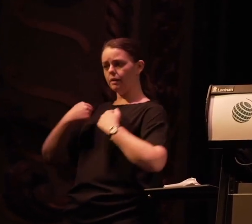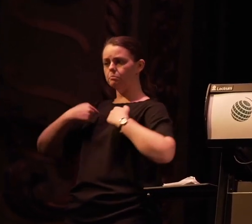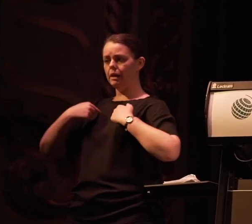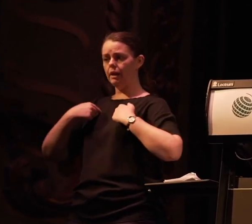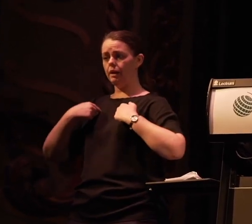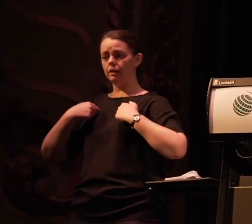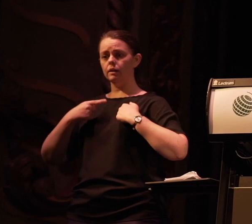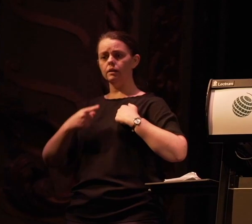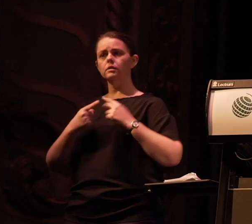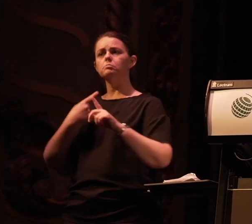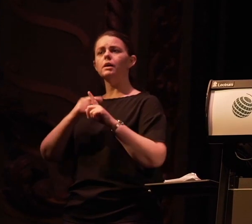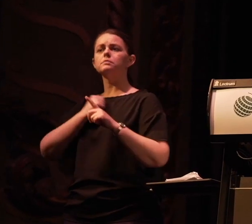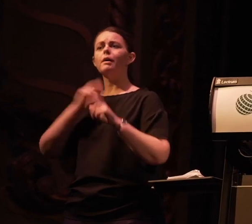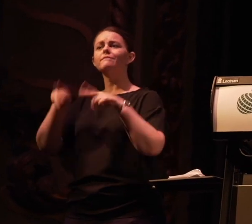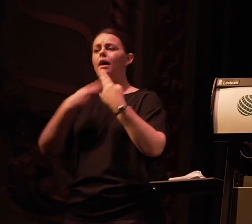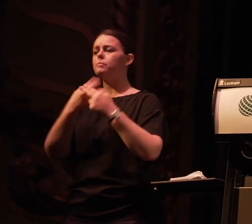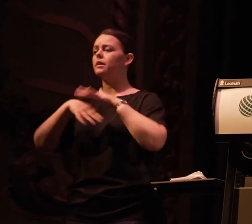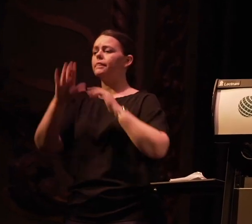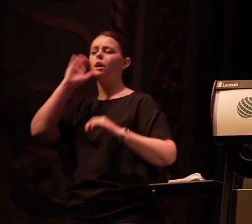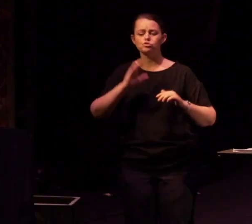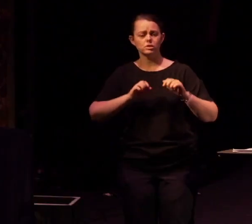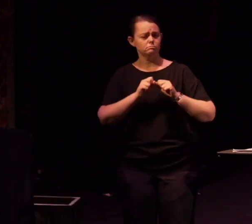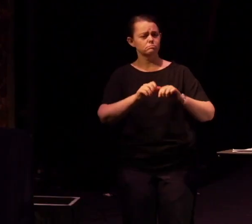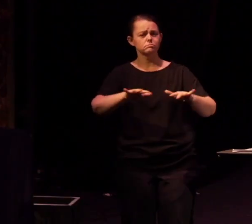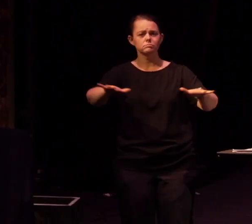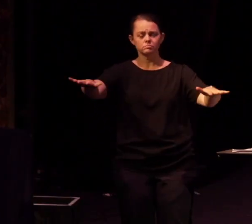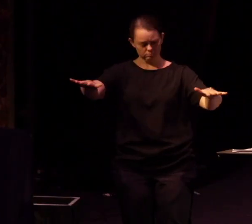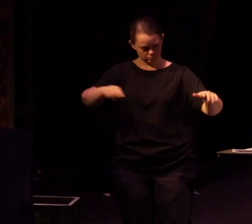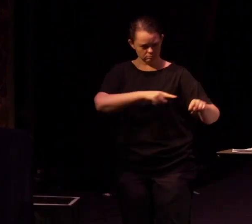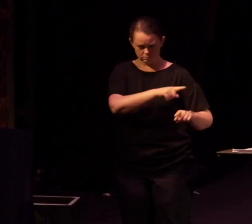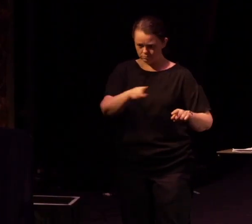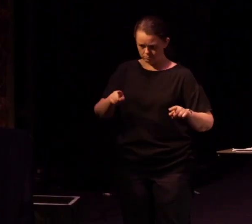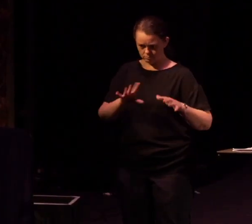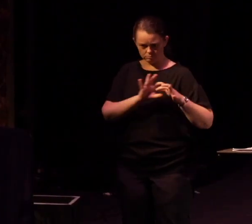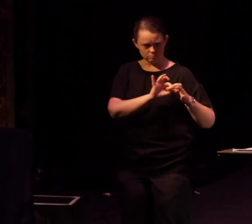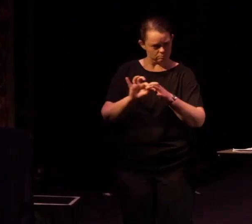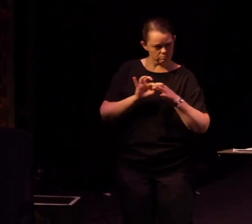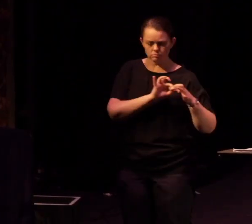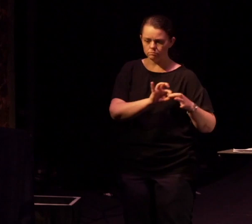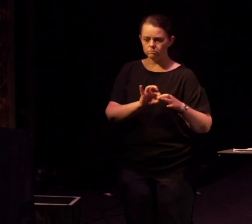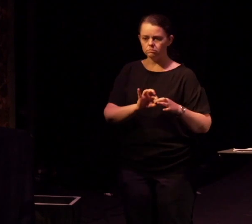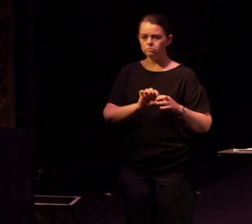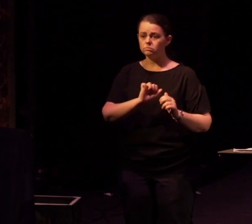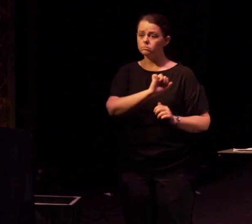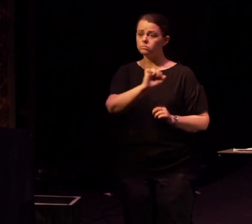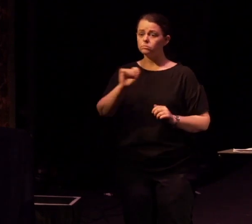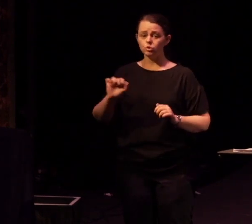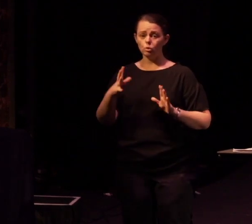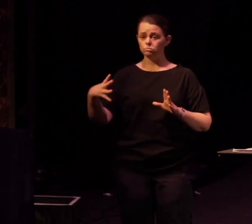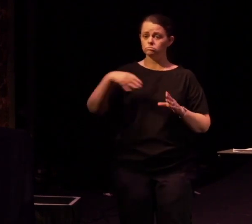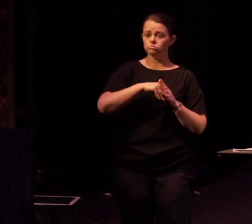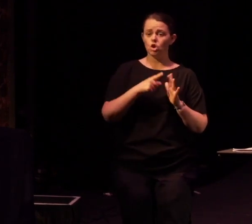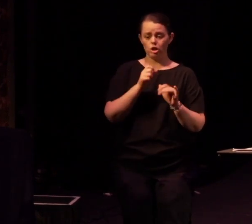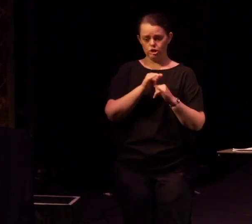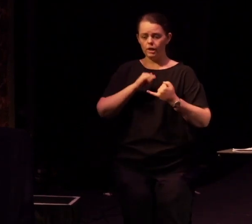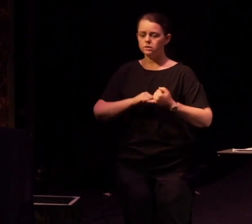extended family that spreads far and wide across this country. Be assured that your investment in IGS has been an investment in many, and